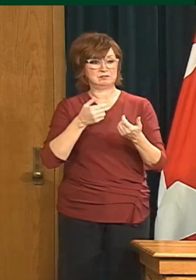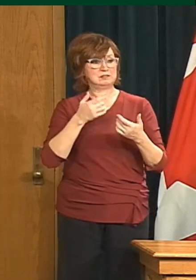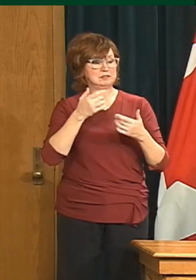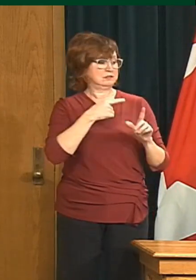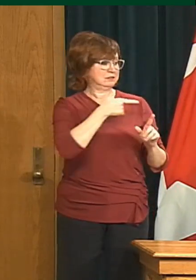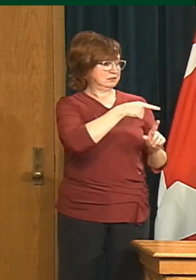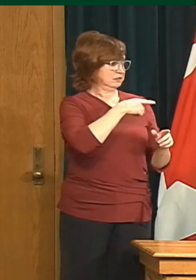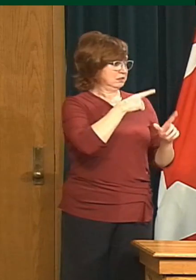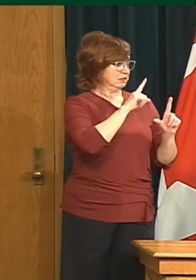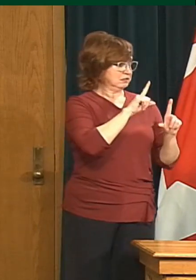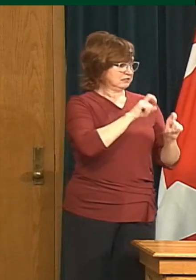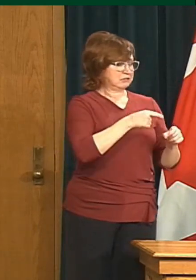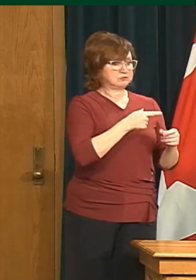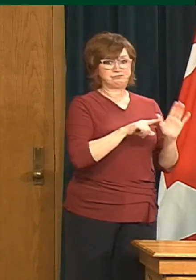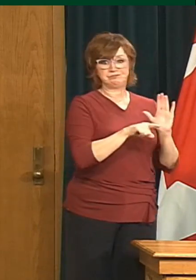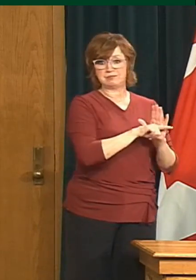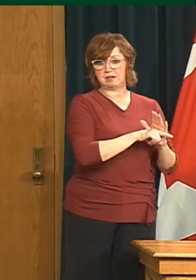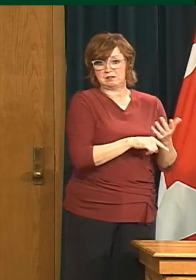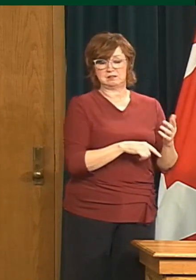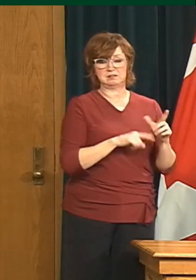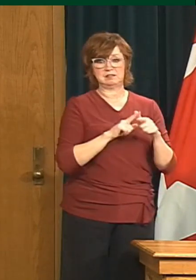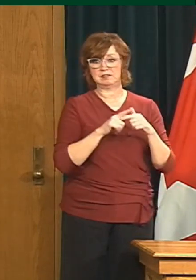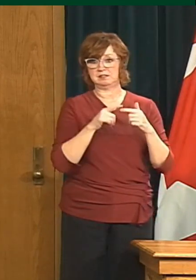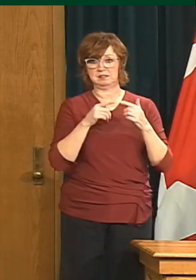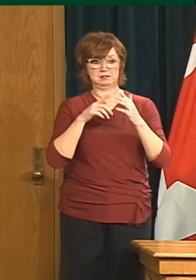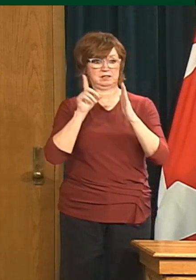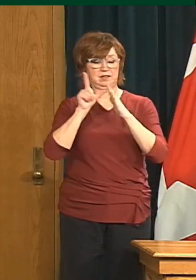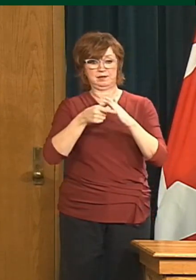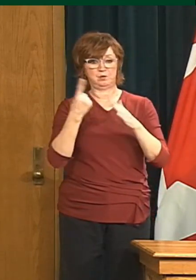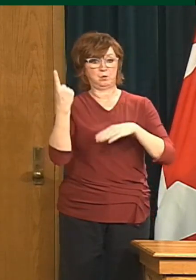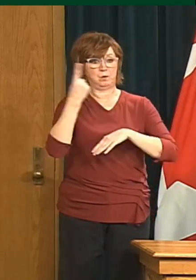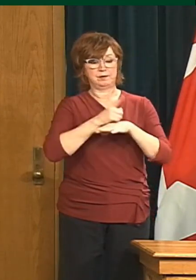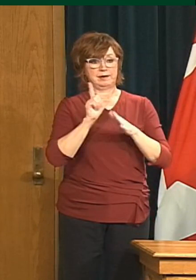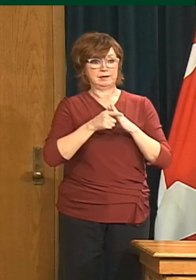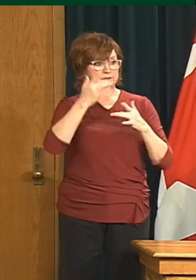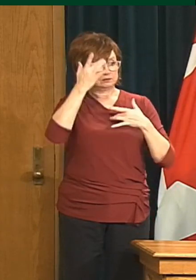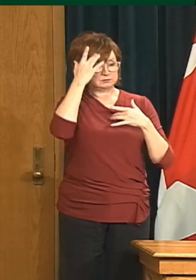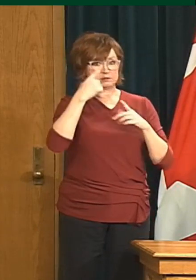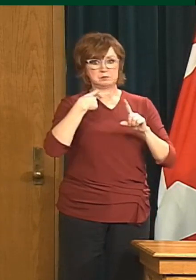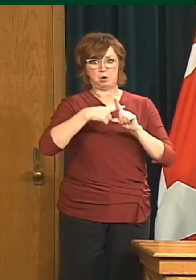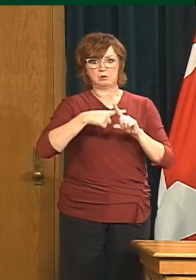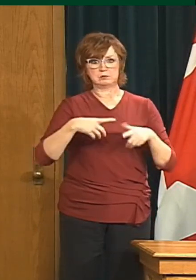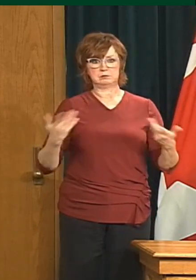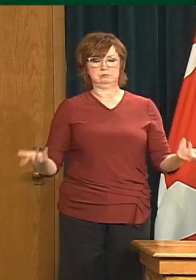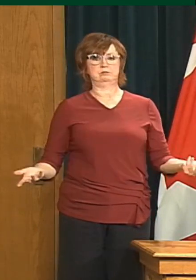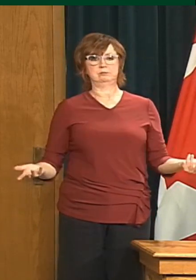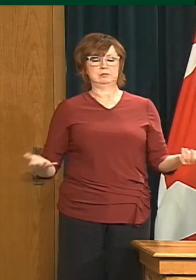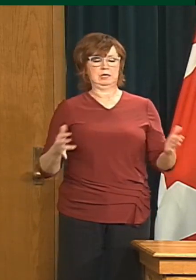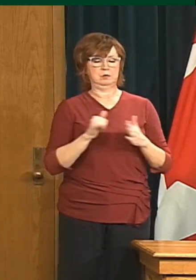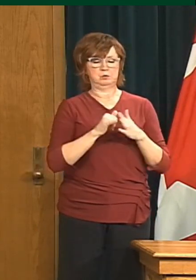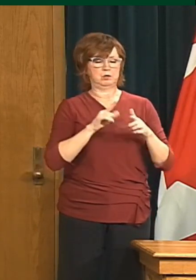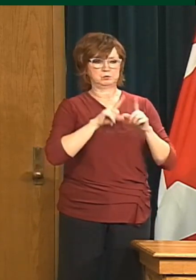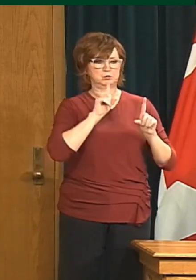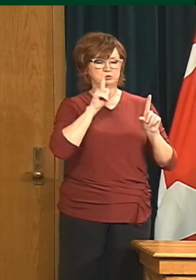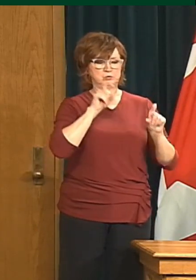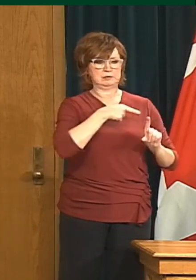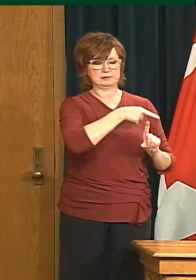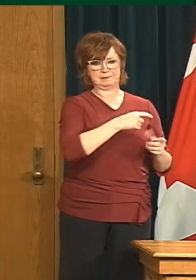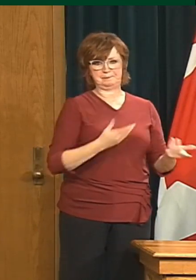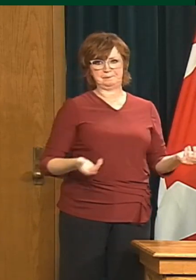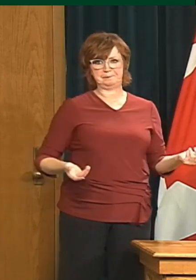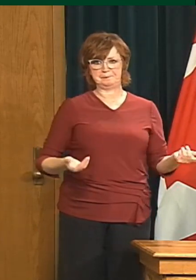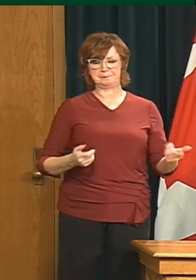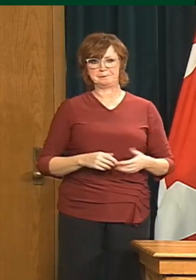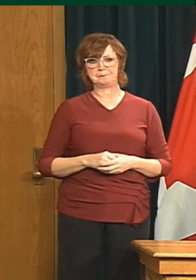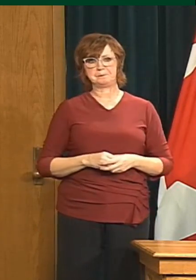it's because of the incubation period for the disease. So by doing that, it would be testing somebody who is asymptomatic.